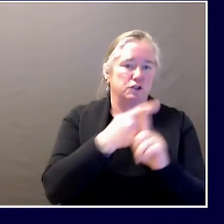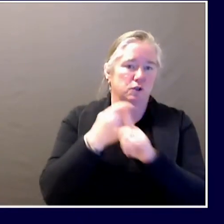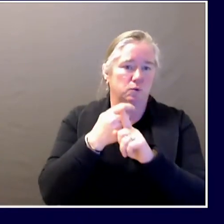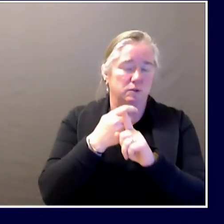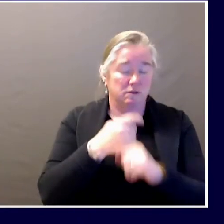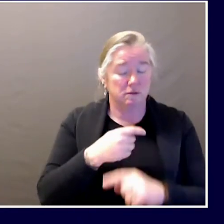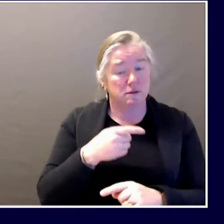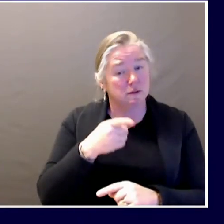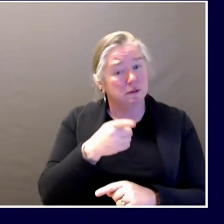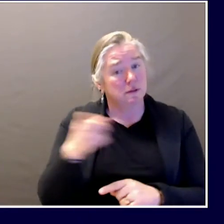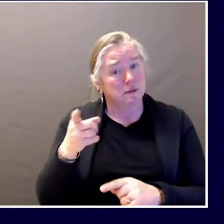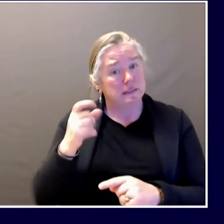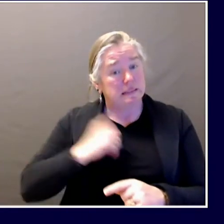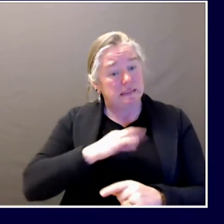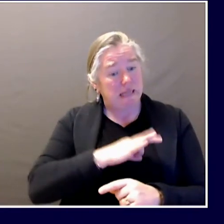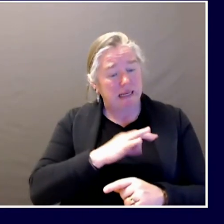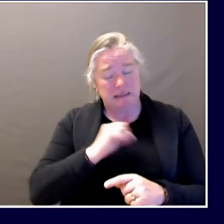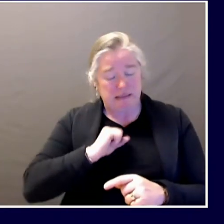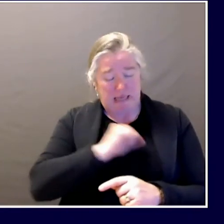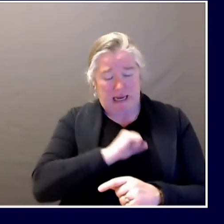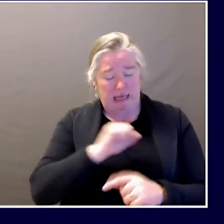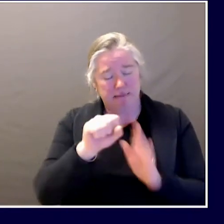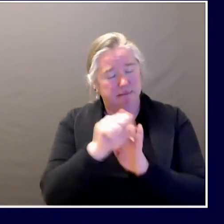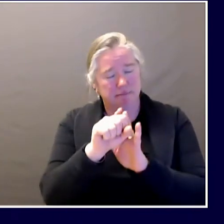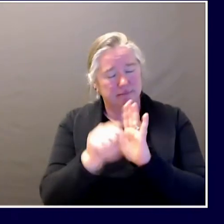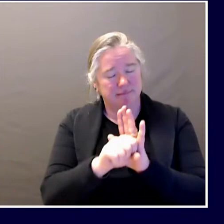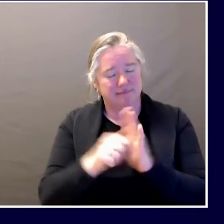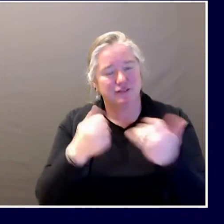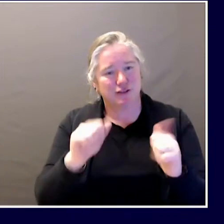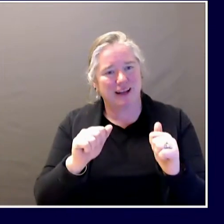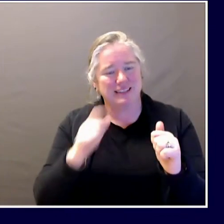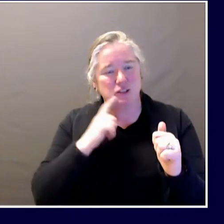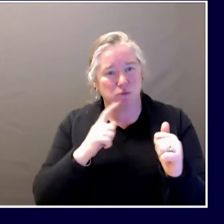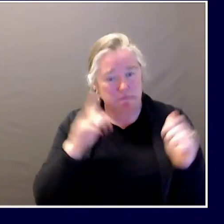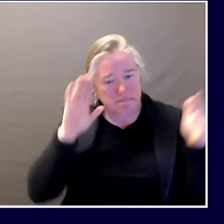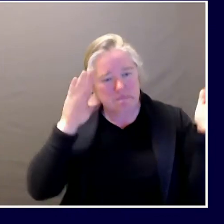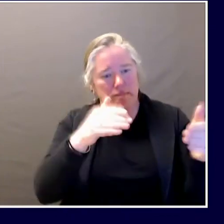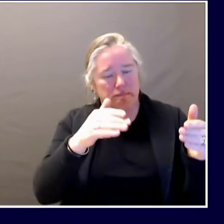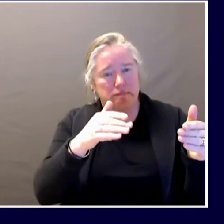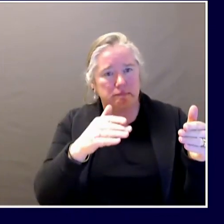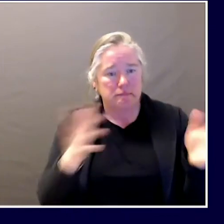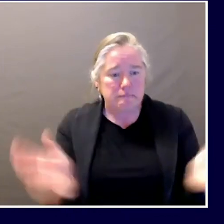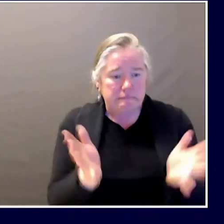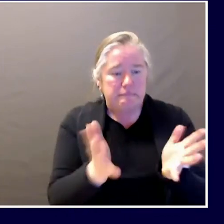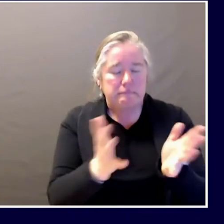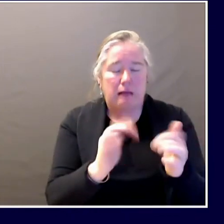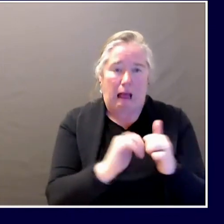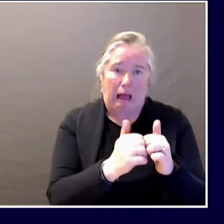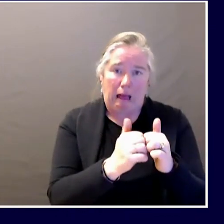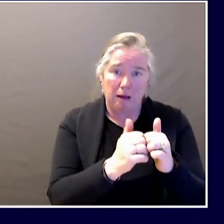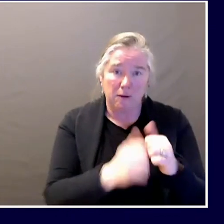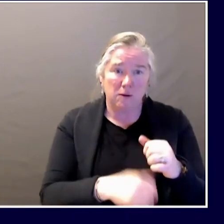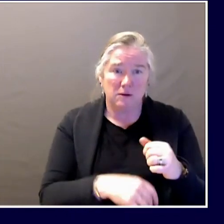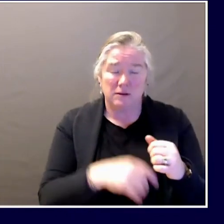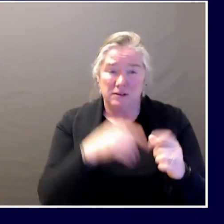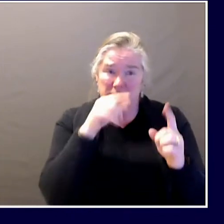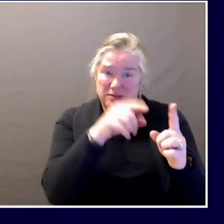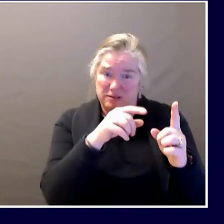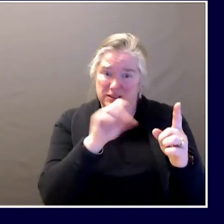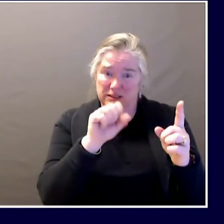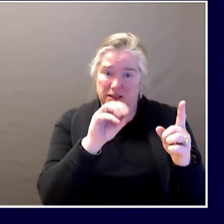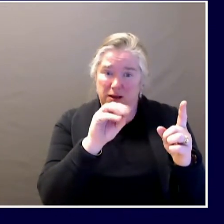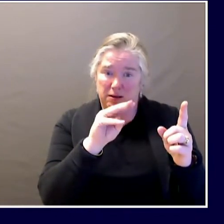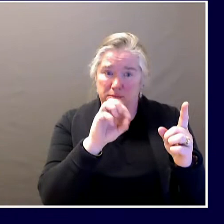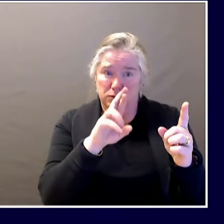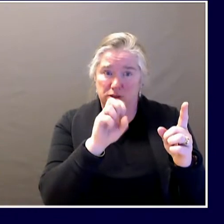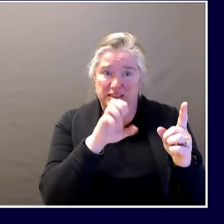concentrated in Somerset County to increase that? And I'm also wondering, as part of that, does the lack of Johnson & Johnson vaccine, which we know is